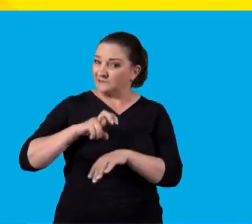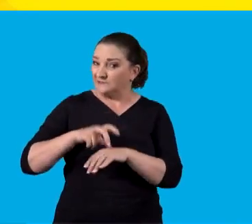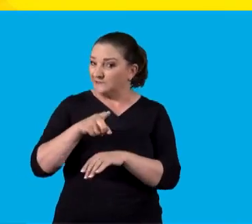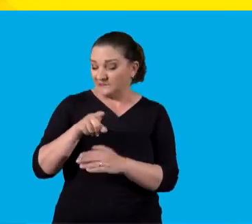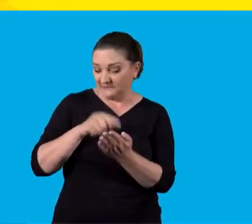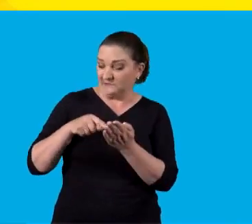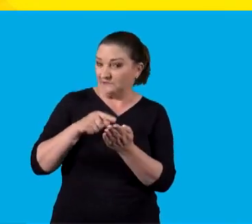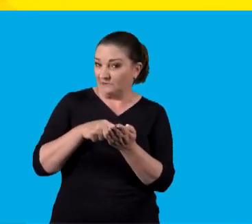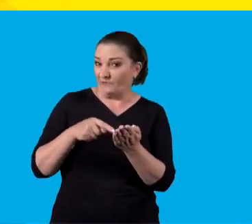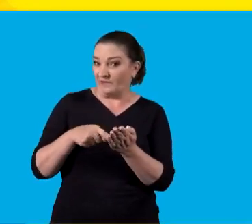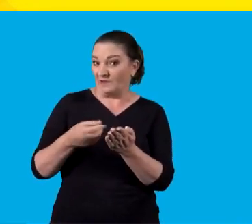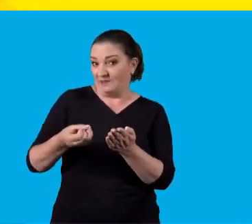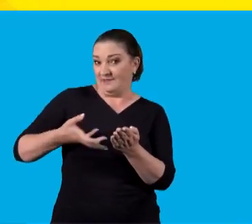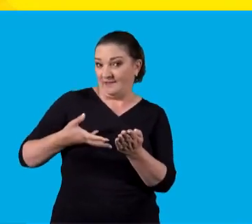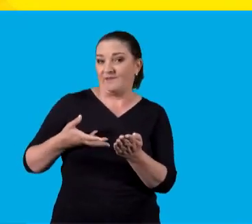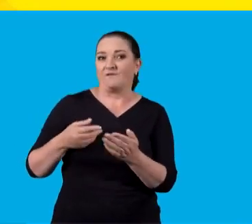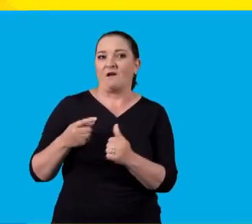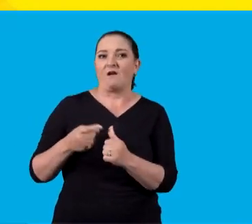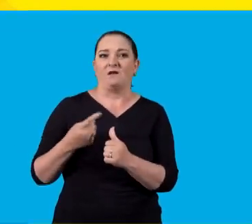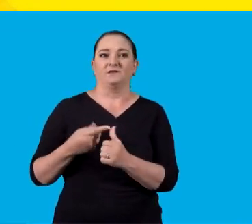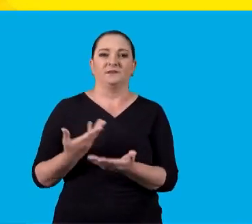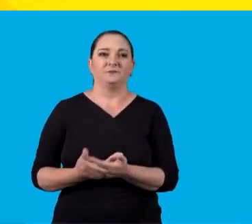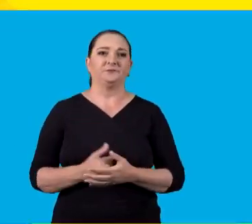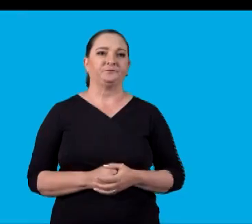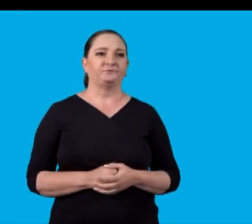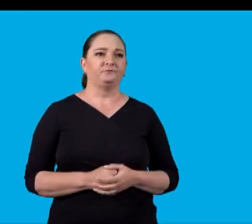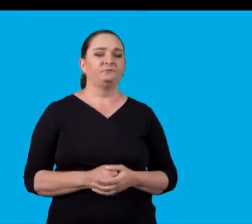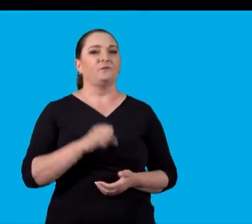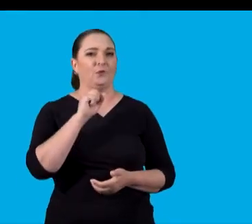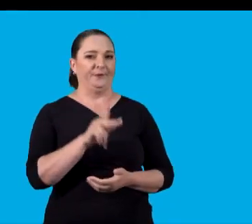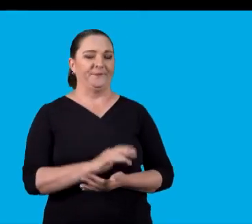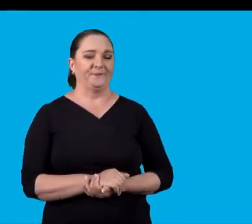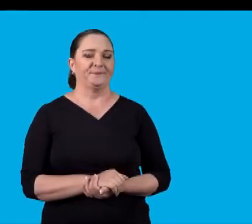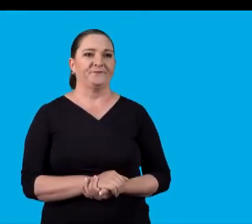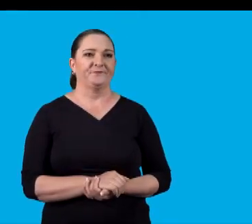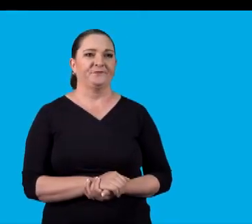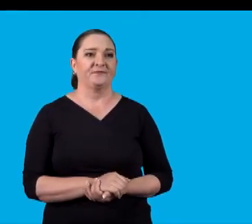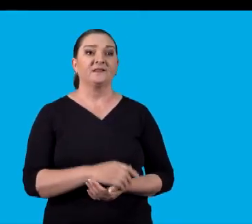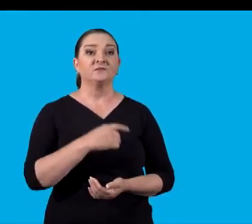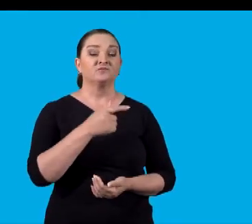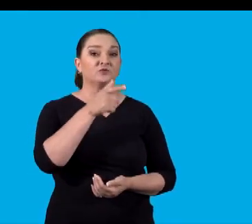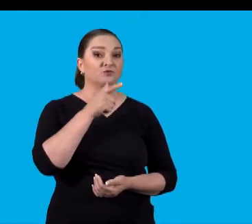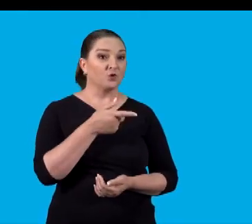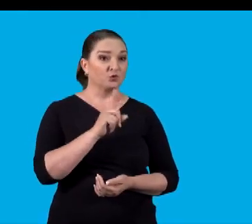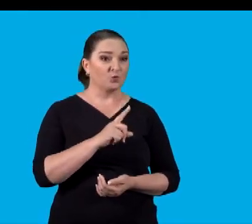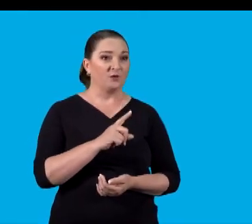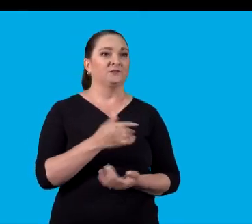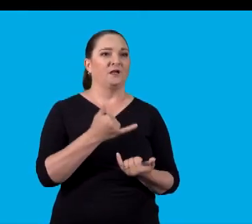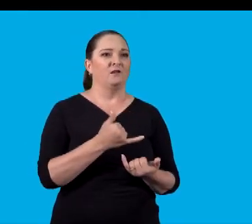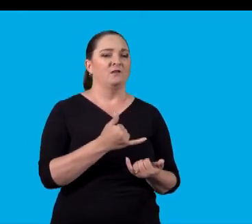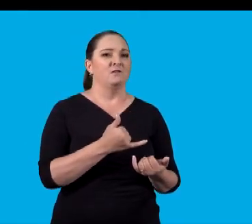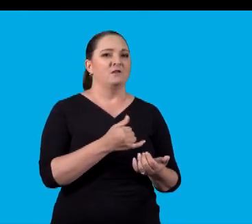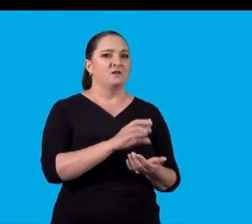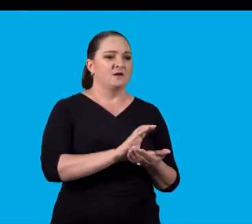to punch in certain figures and then you give me the figures over here. All right, let's see. We are told here that our